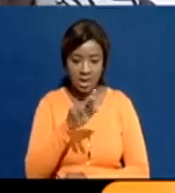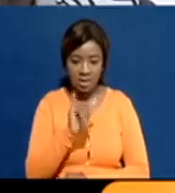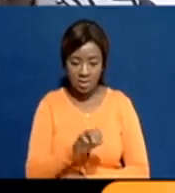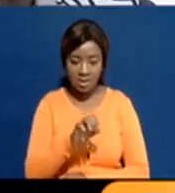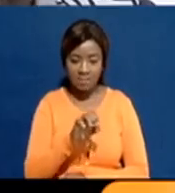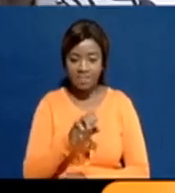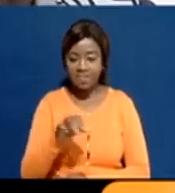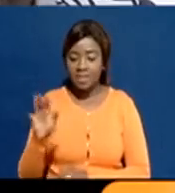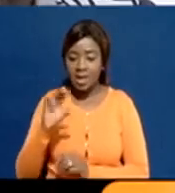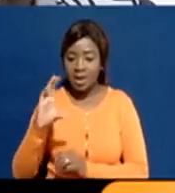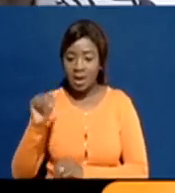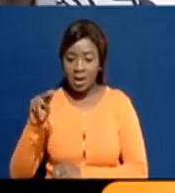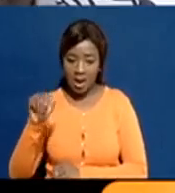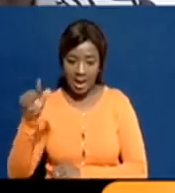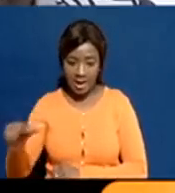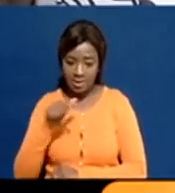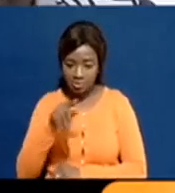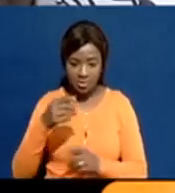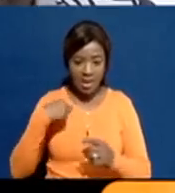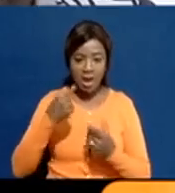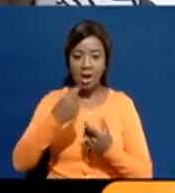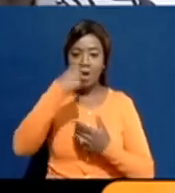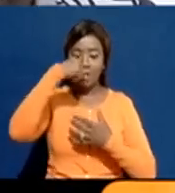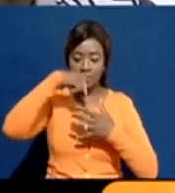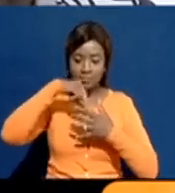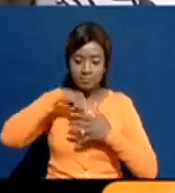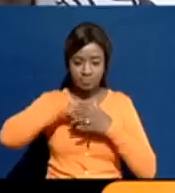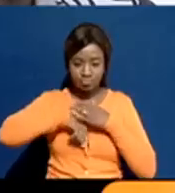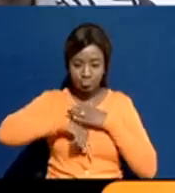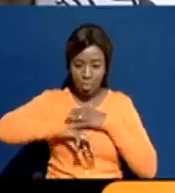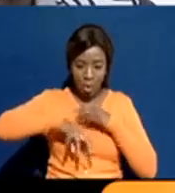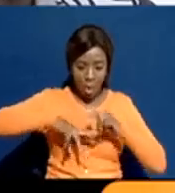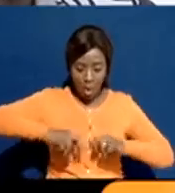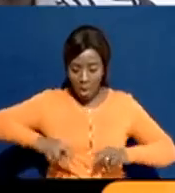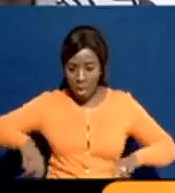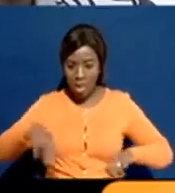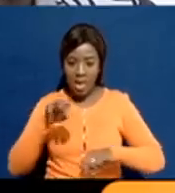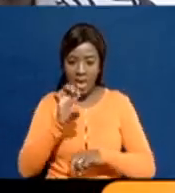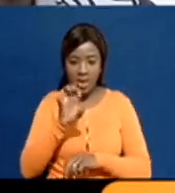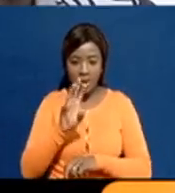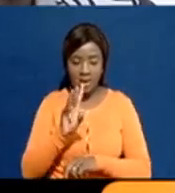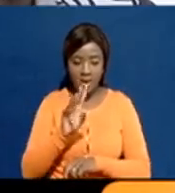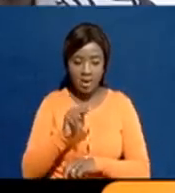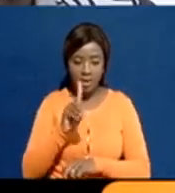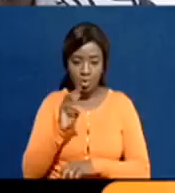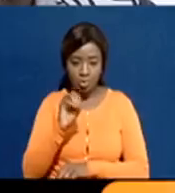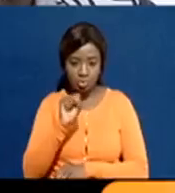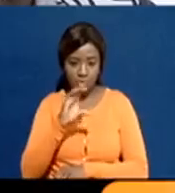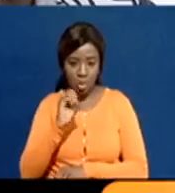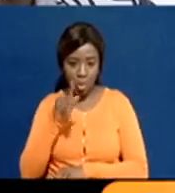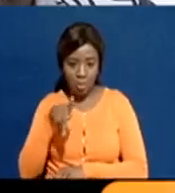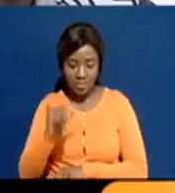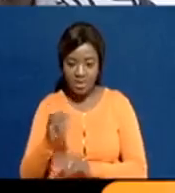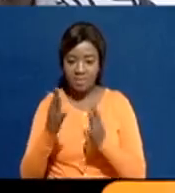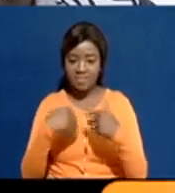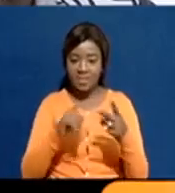you know, I was taken, they did an endoscopy and a colonoscopy, and then that's when they found this swelling,